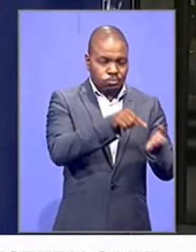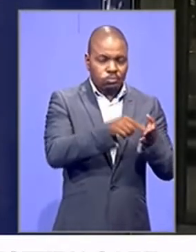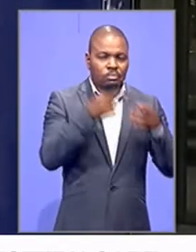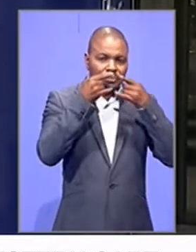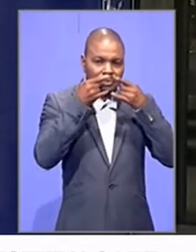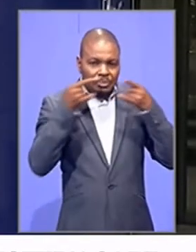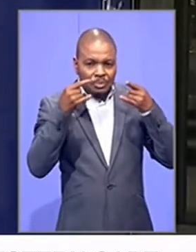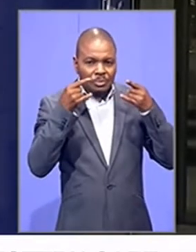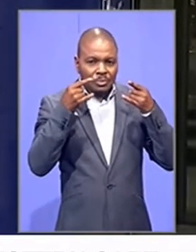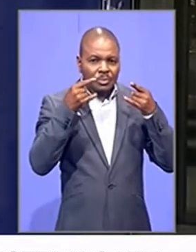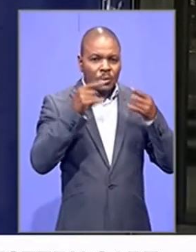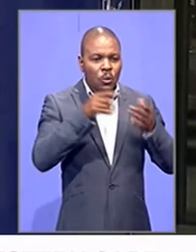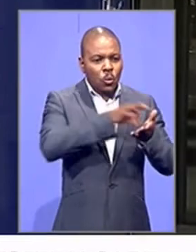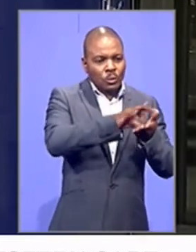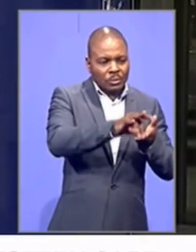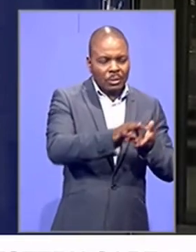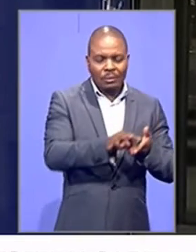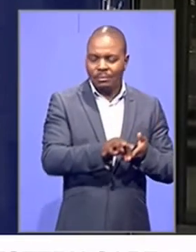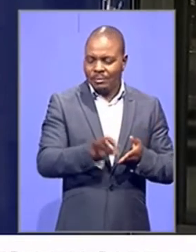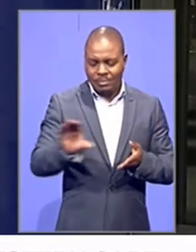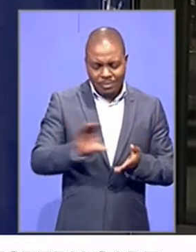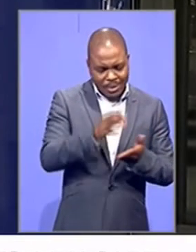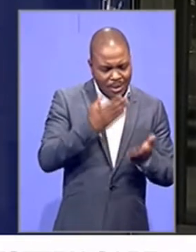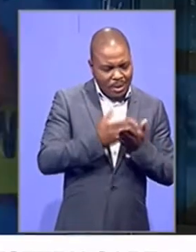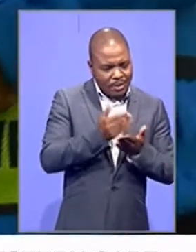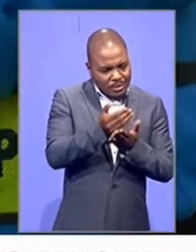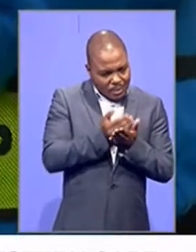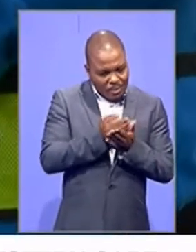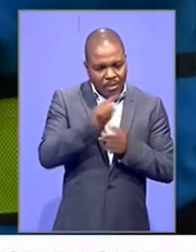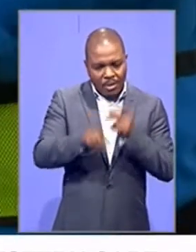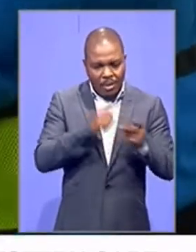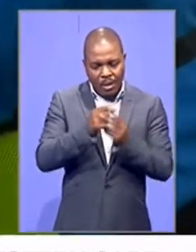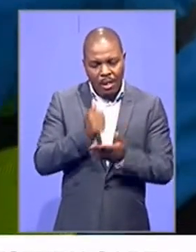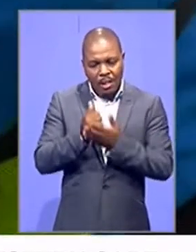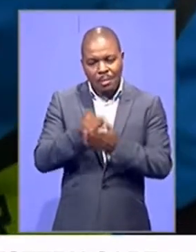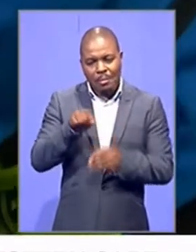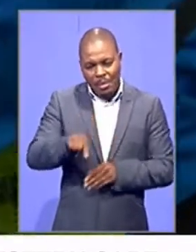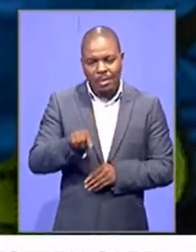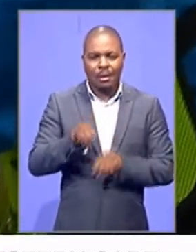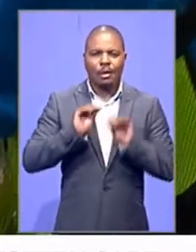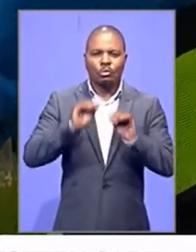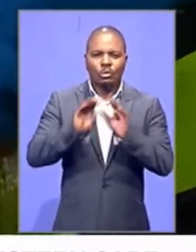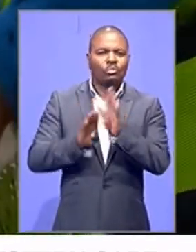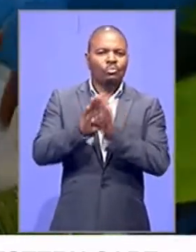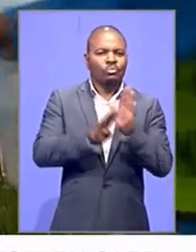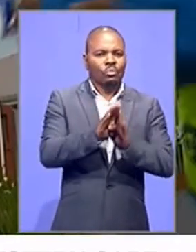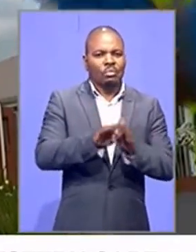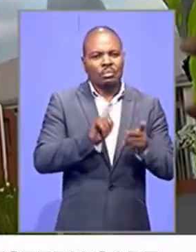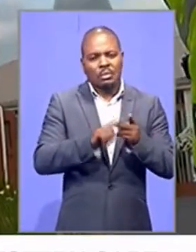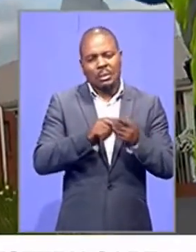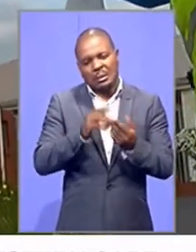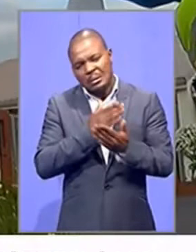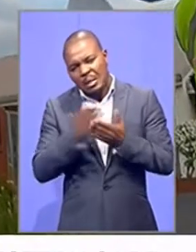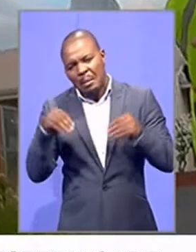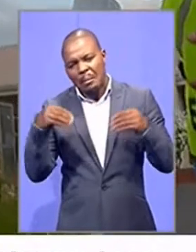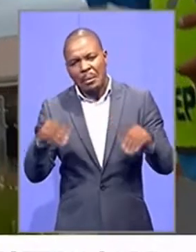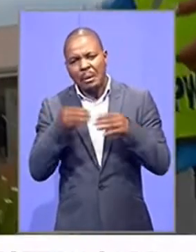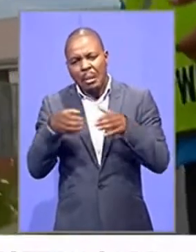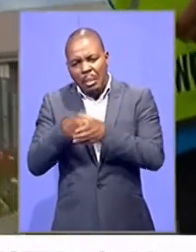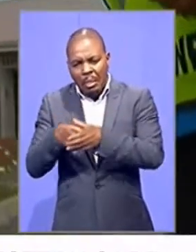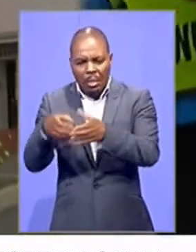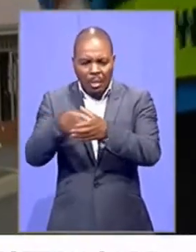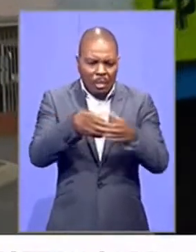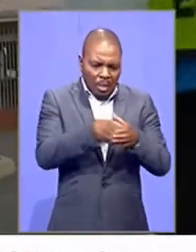e ka be ile ya bolokwa mme ya sebedisetswa tlhabollo ya thuto ka hare province. E re le dikgwebo tse nyenyane tse di bakeng tse futsanehileng di ka